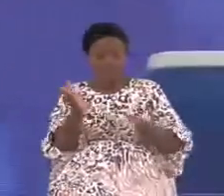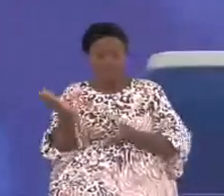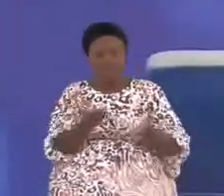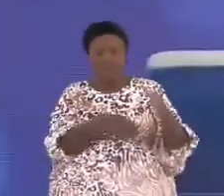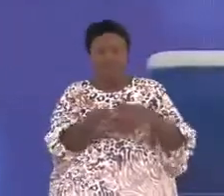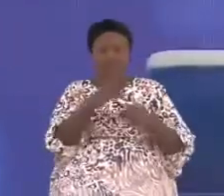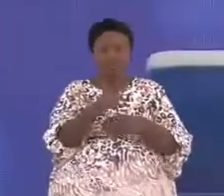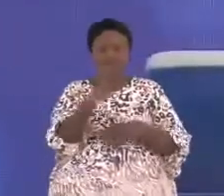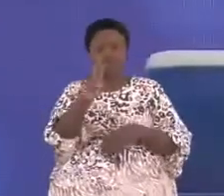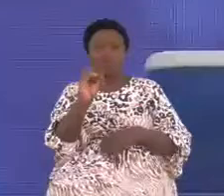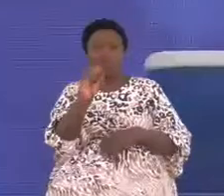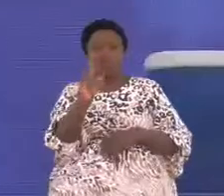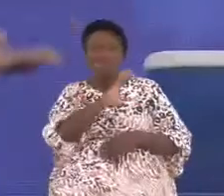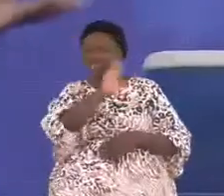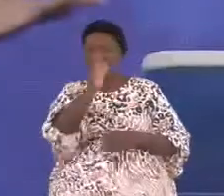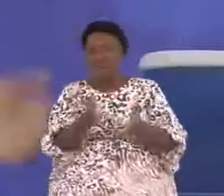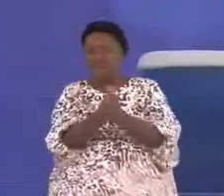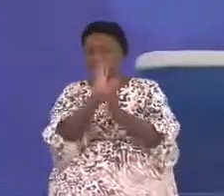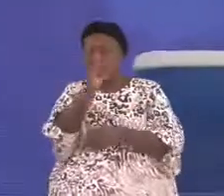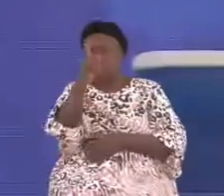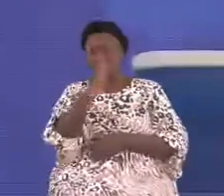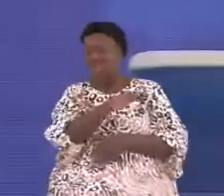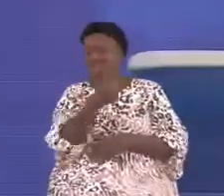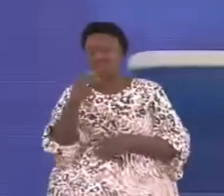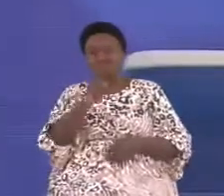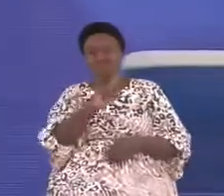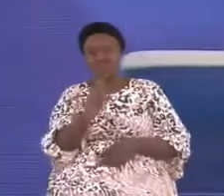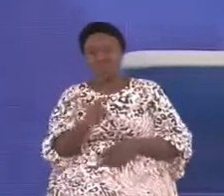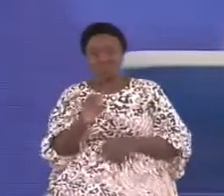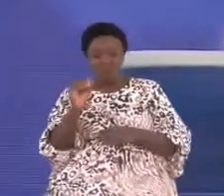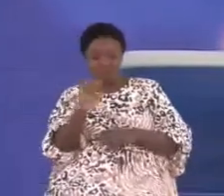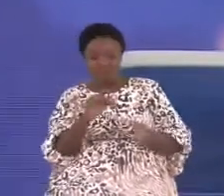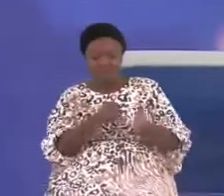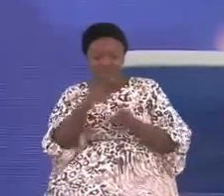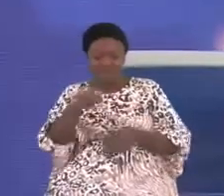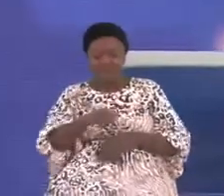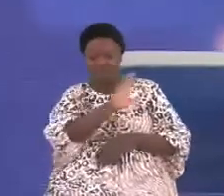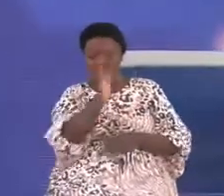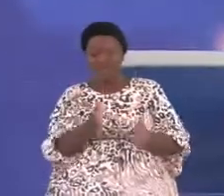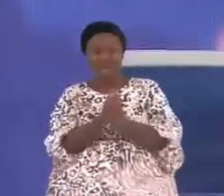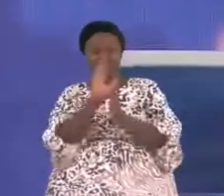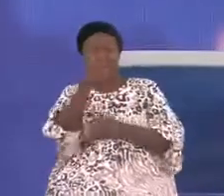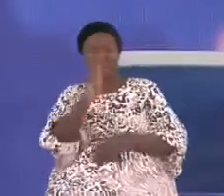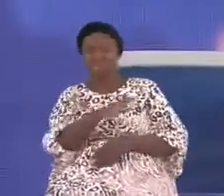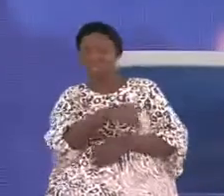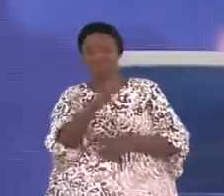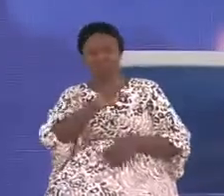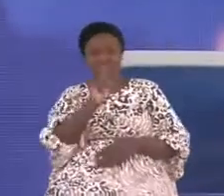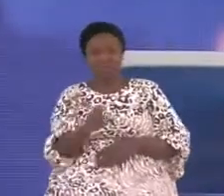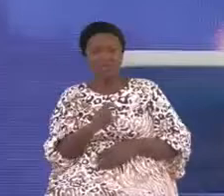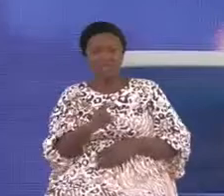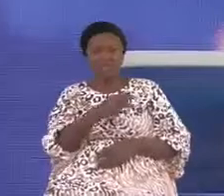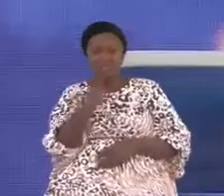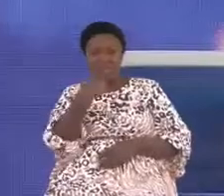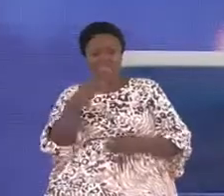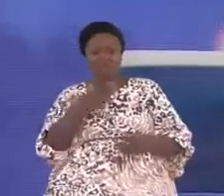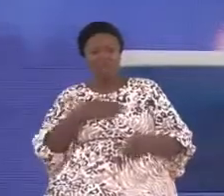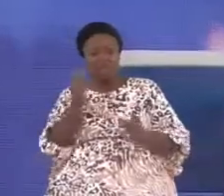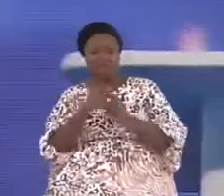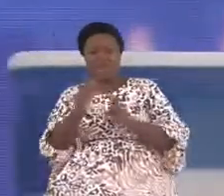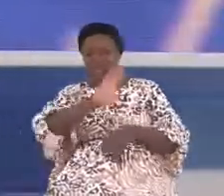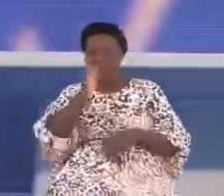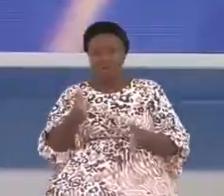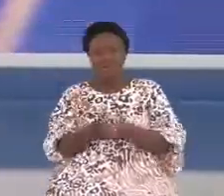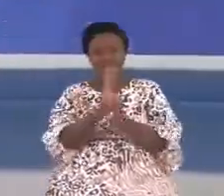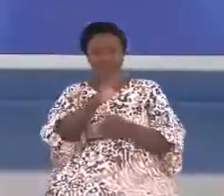questioned God. Throw your rod down, never questioned God. Speak my word, never questioned God.